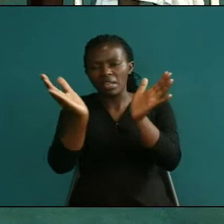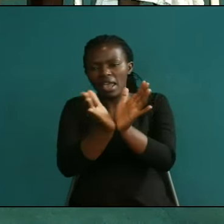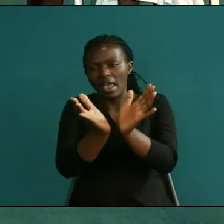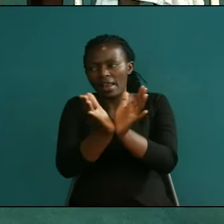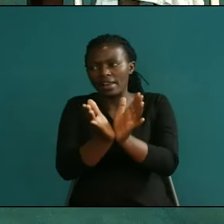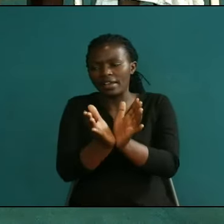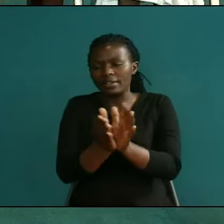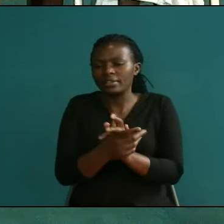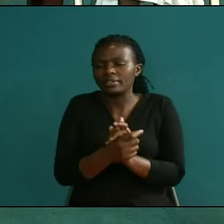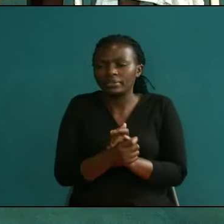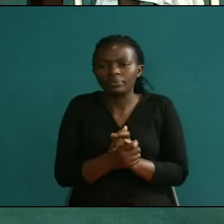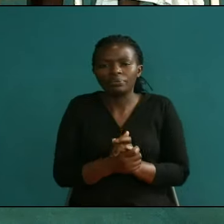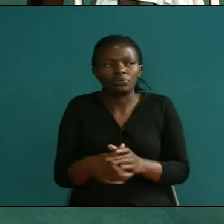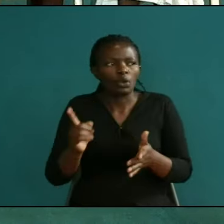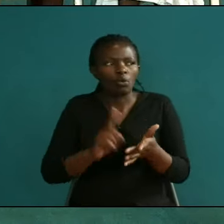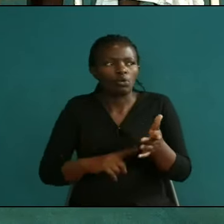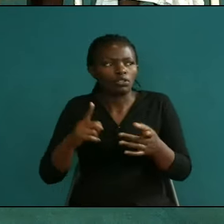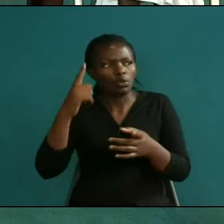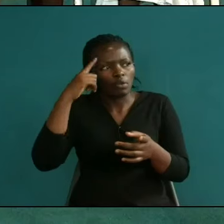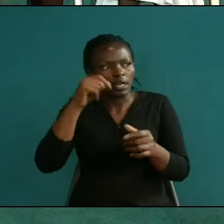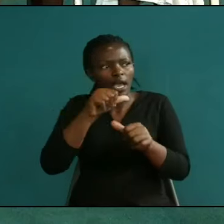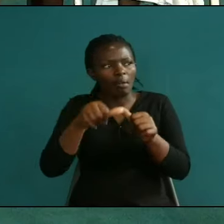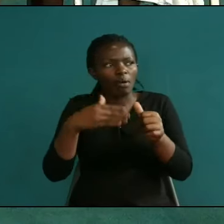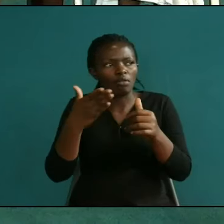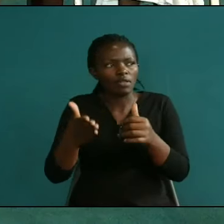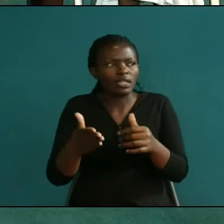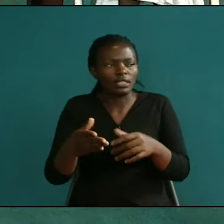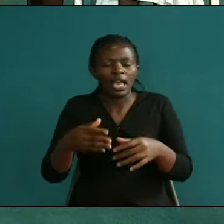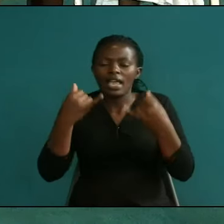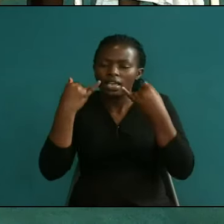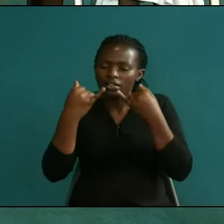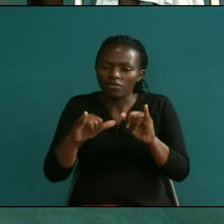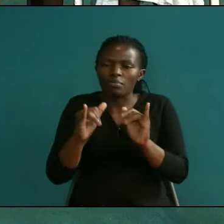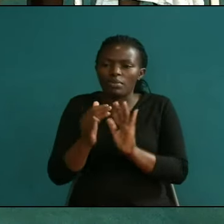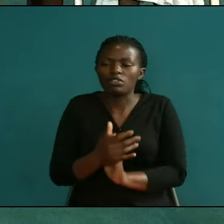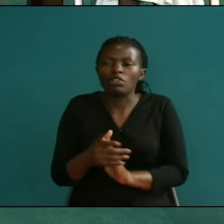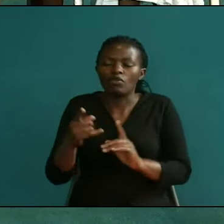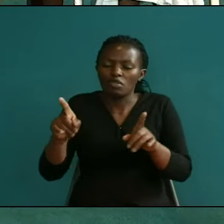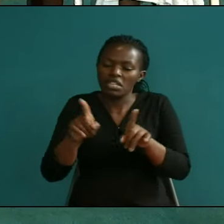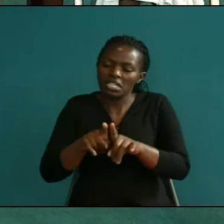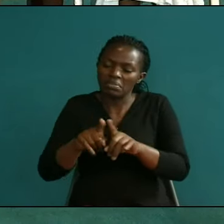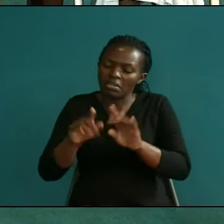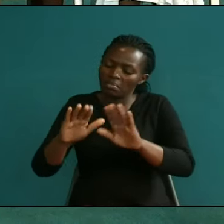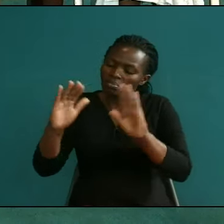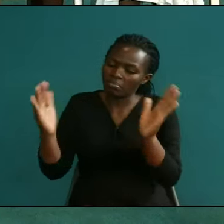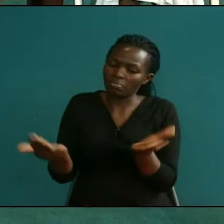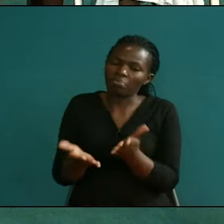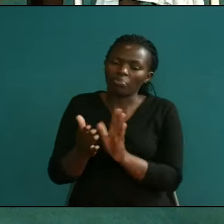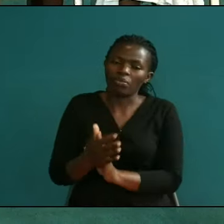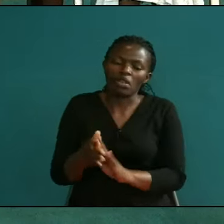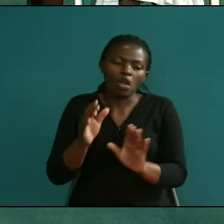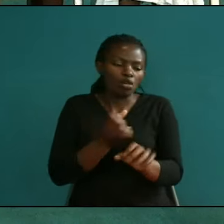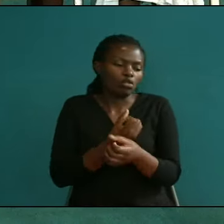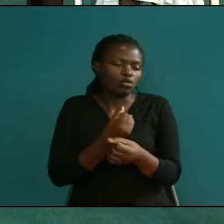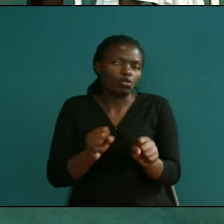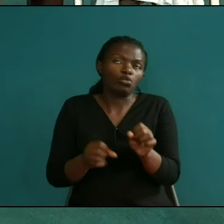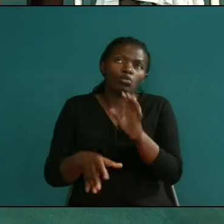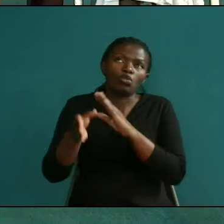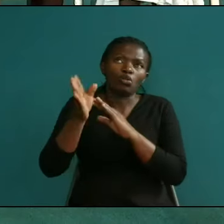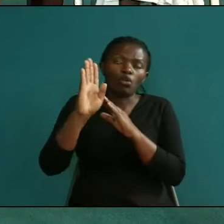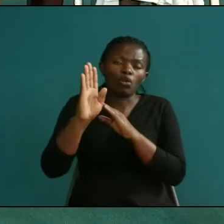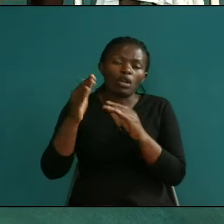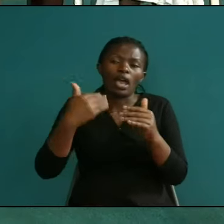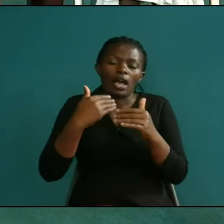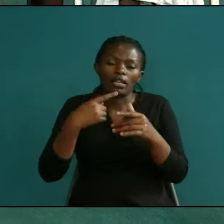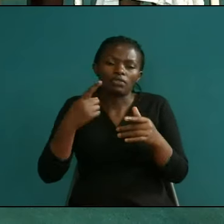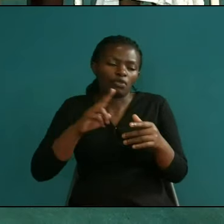think about that passage and God's solution for the sin-filled world? So God's solution is to take down